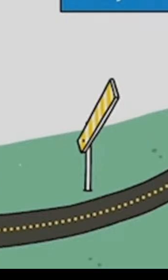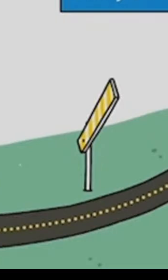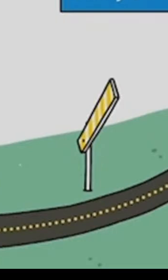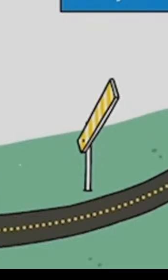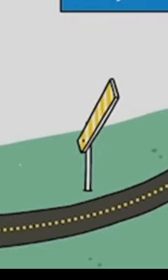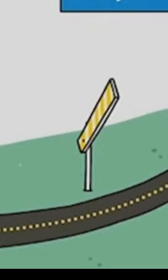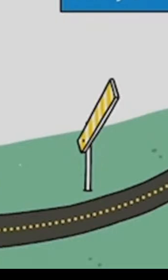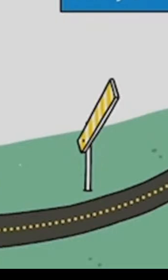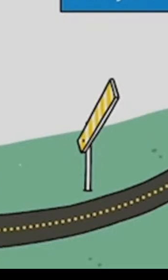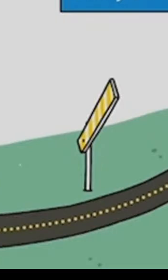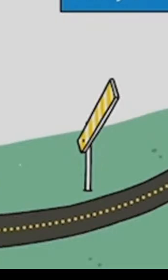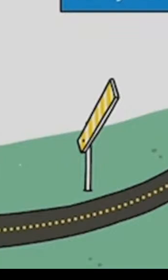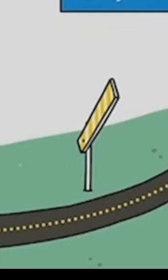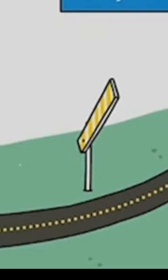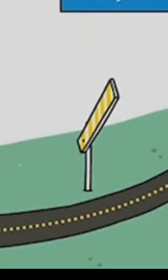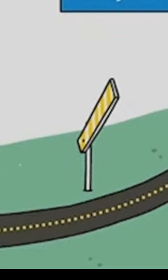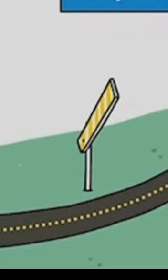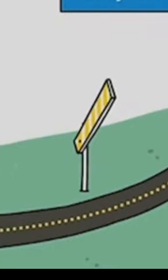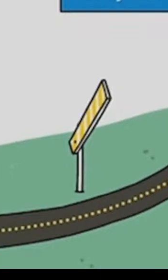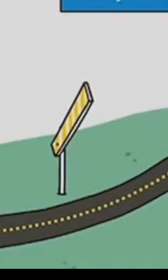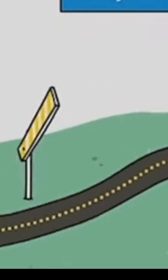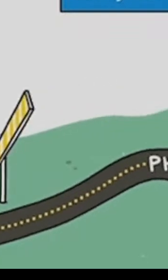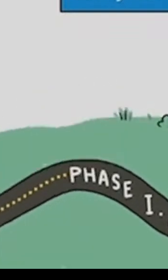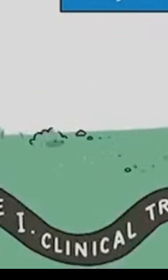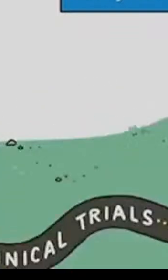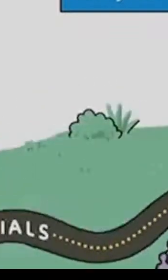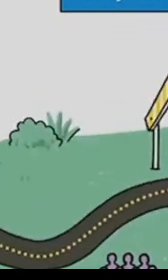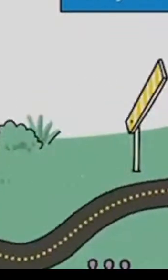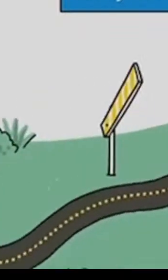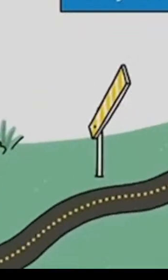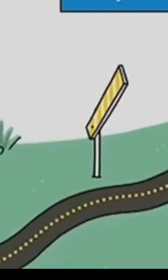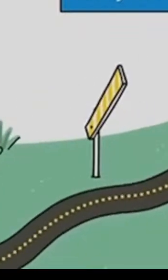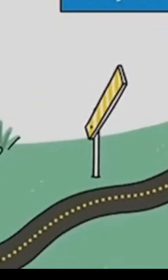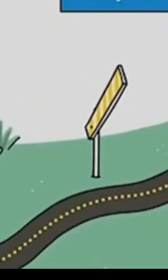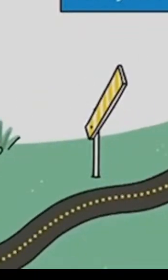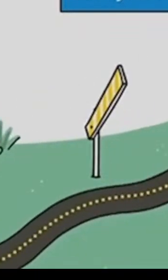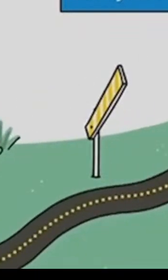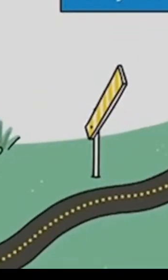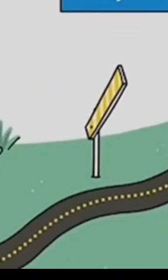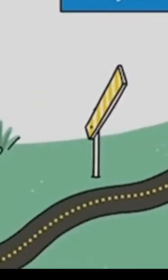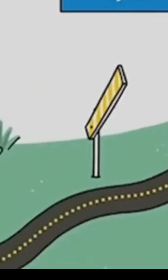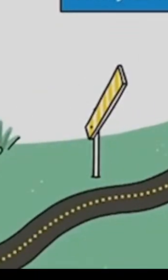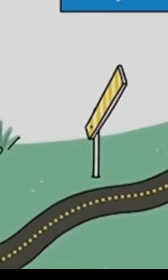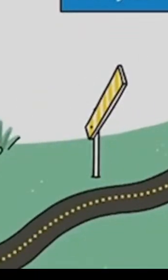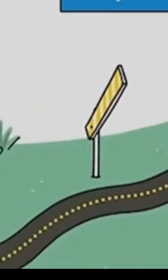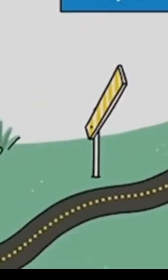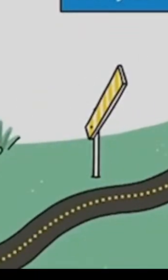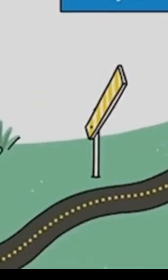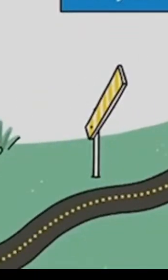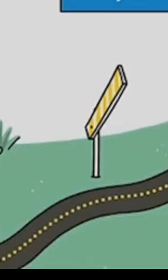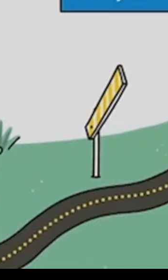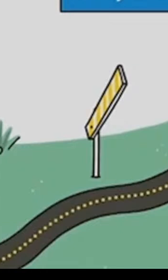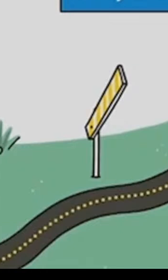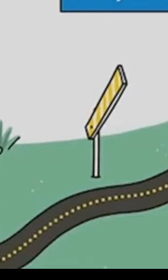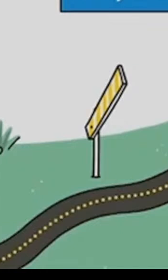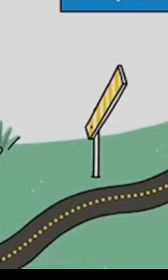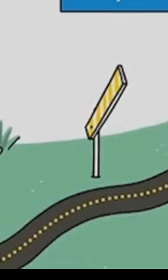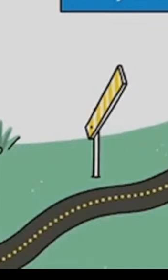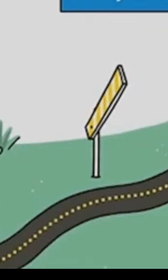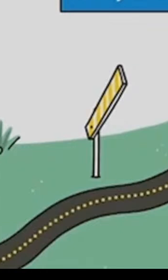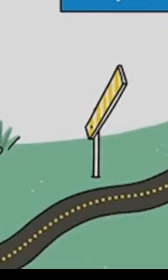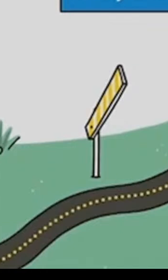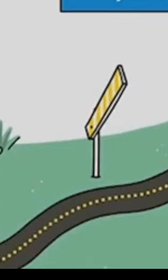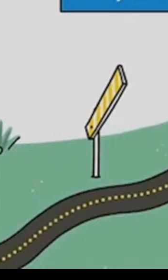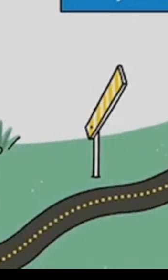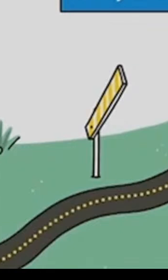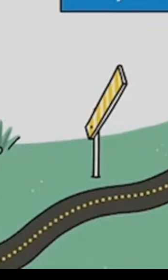check the results, always making sure the candidate vaccine is safe. The next phase involves testing a larger group of people